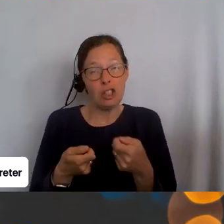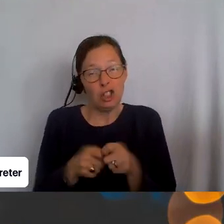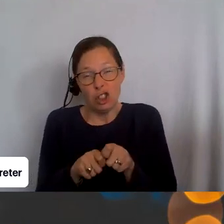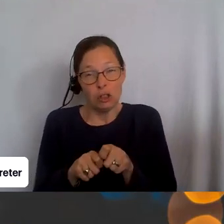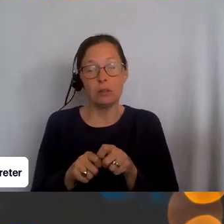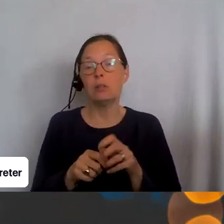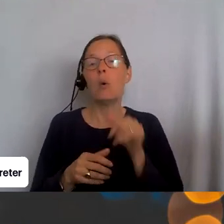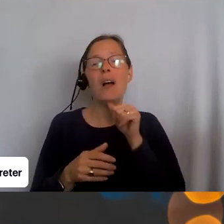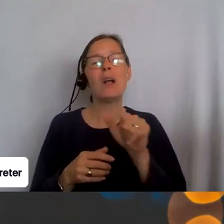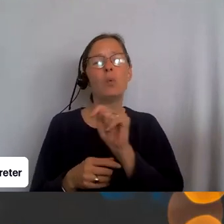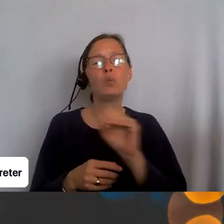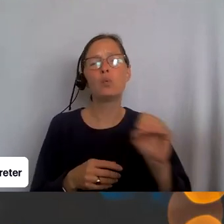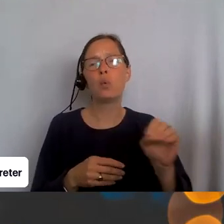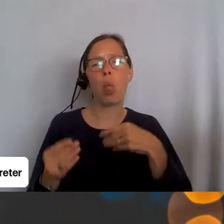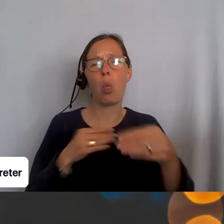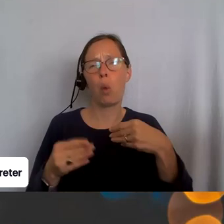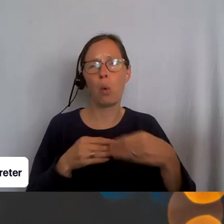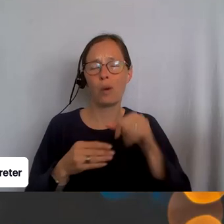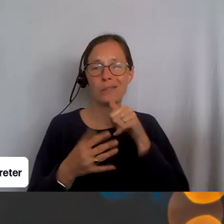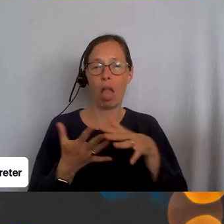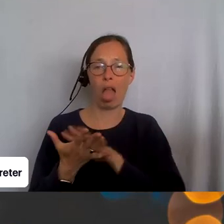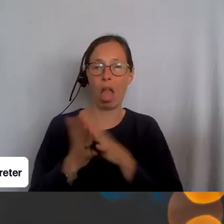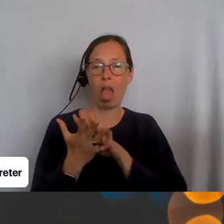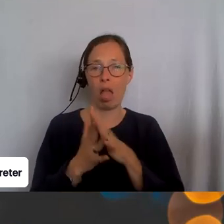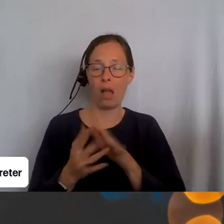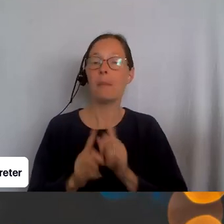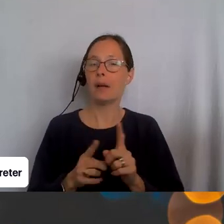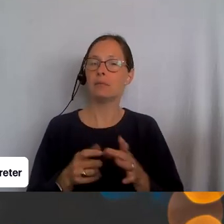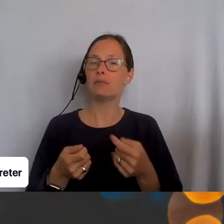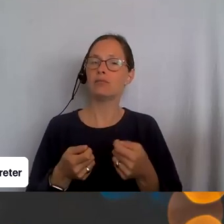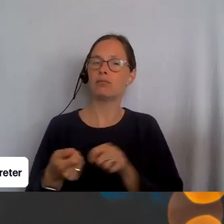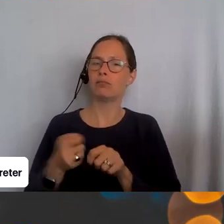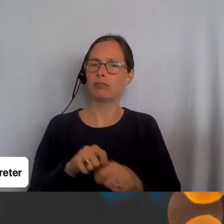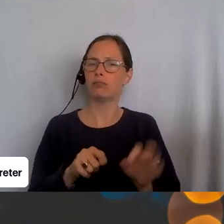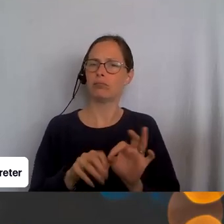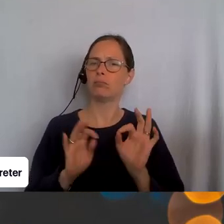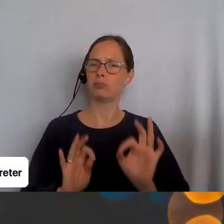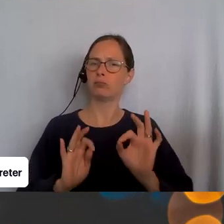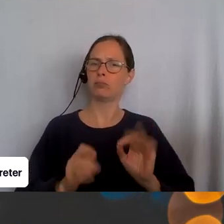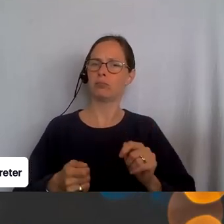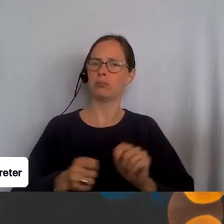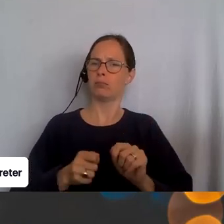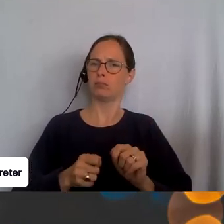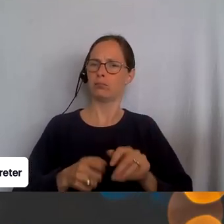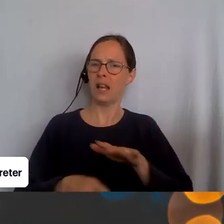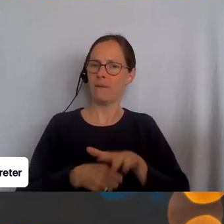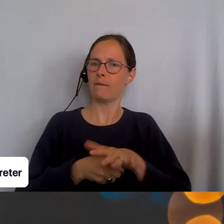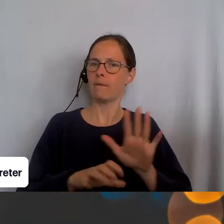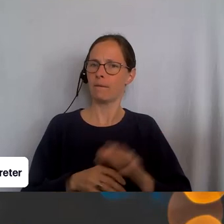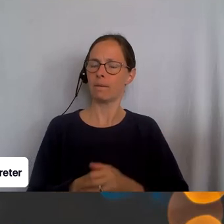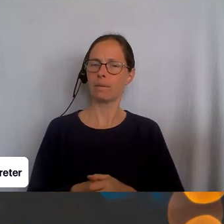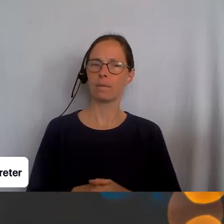doesn't slide, but just taut. Just enough, like